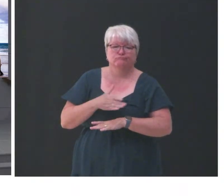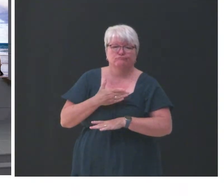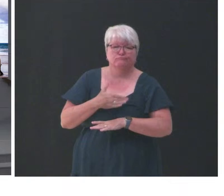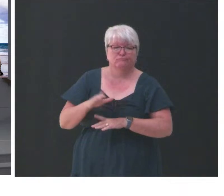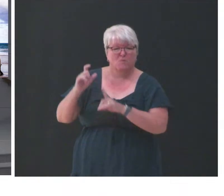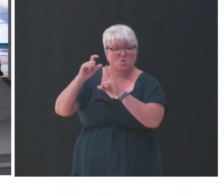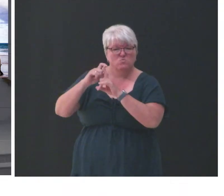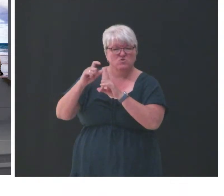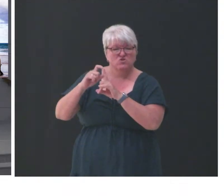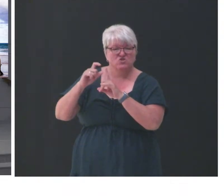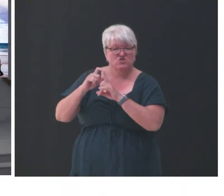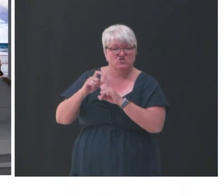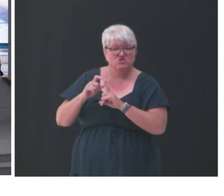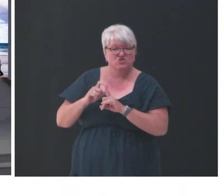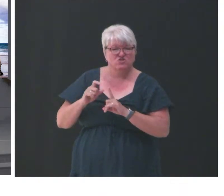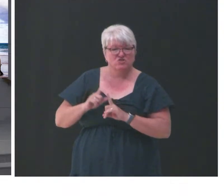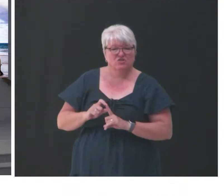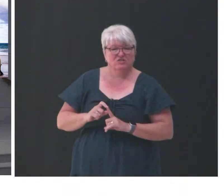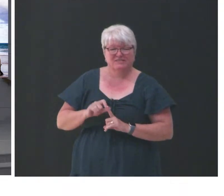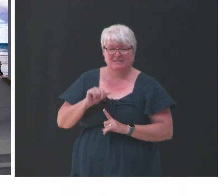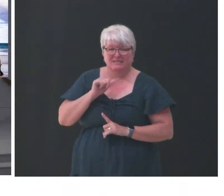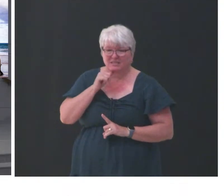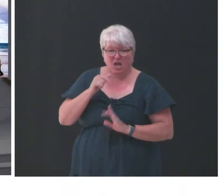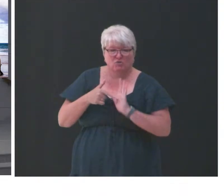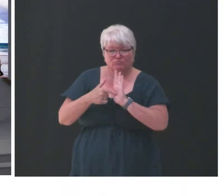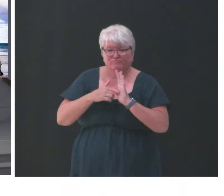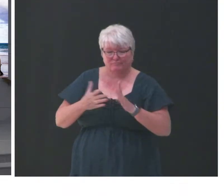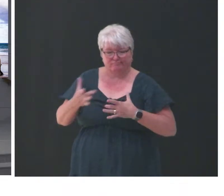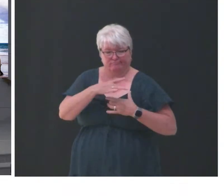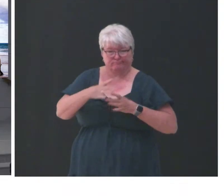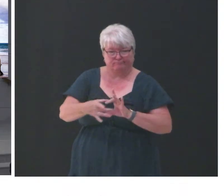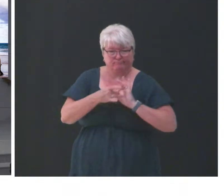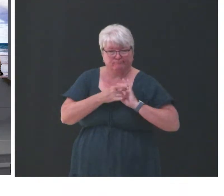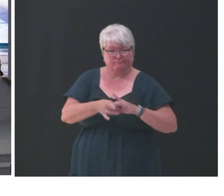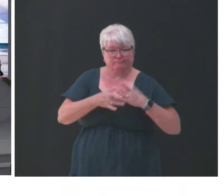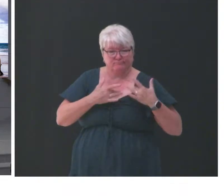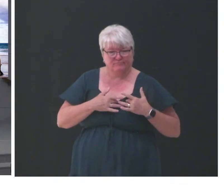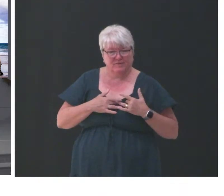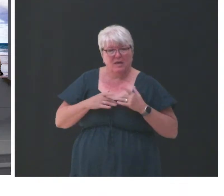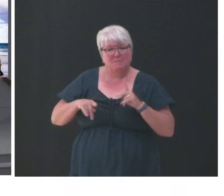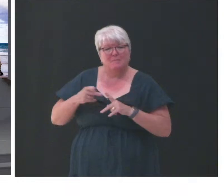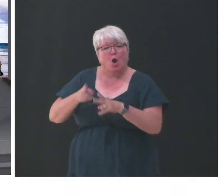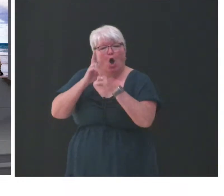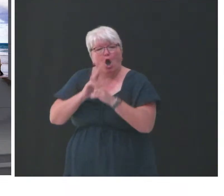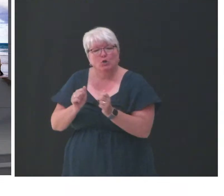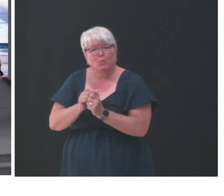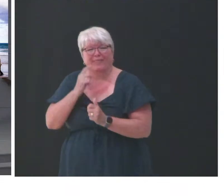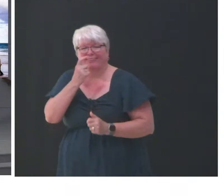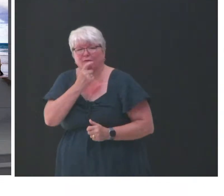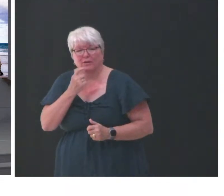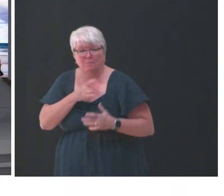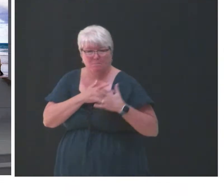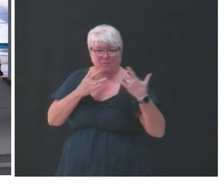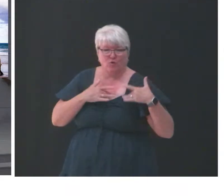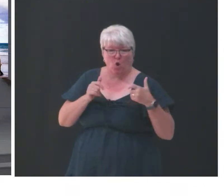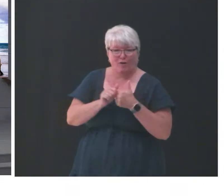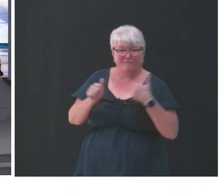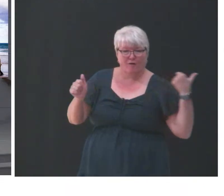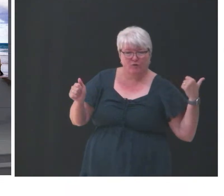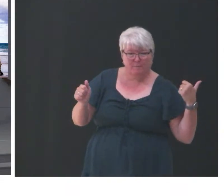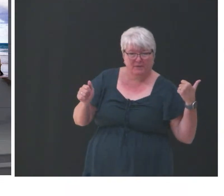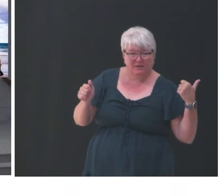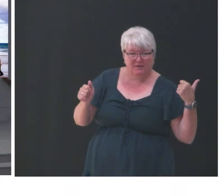But the words that Jesus said from Isaiah ring true in our lives when he says, these people honor me with their lips, but their hearts are far from